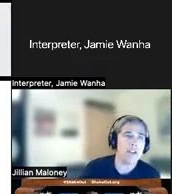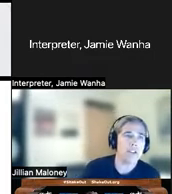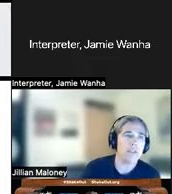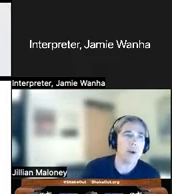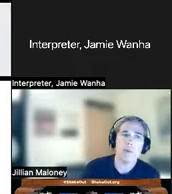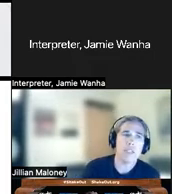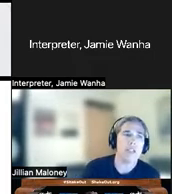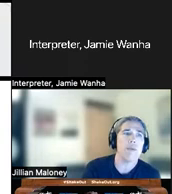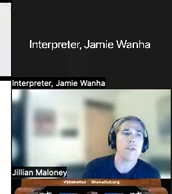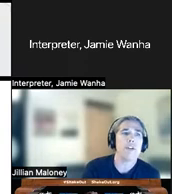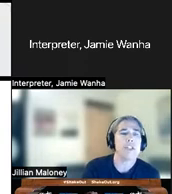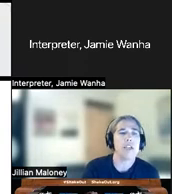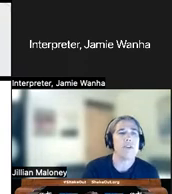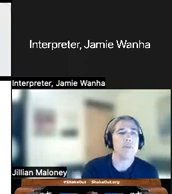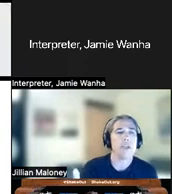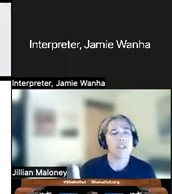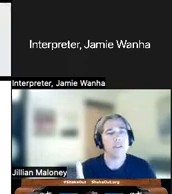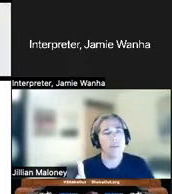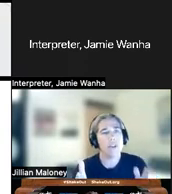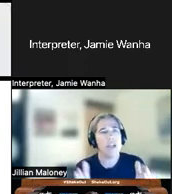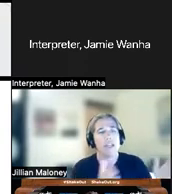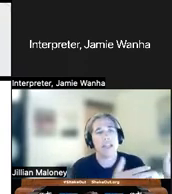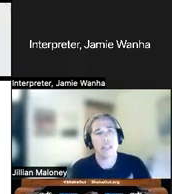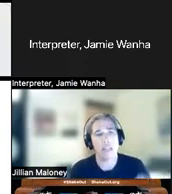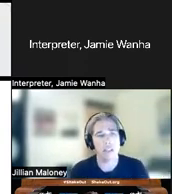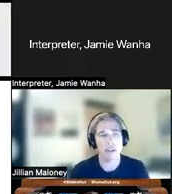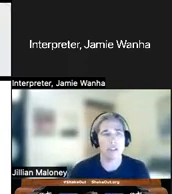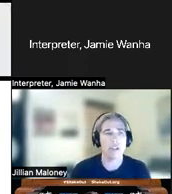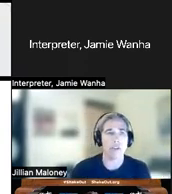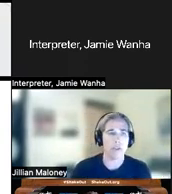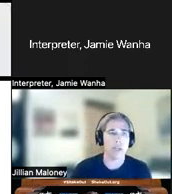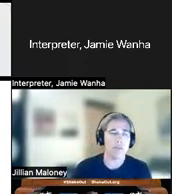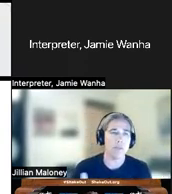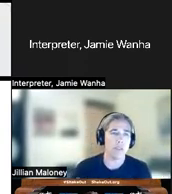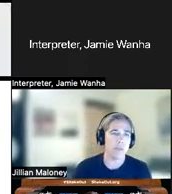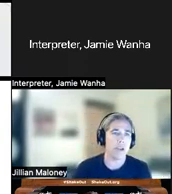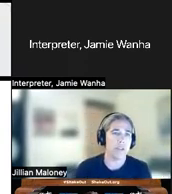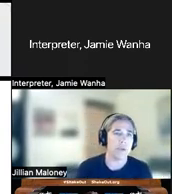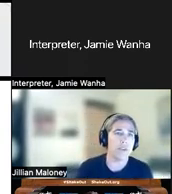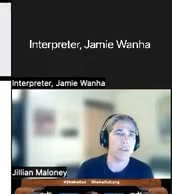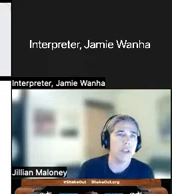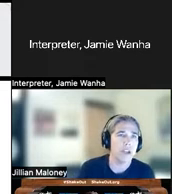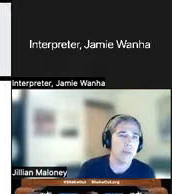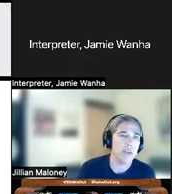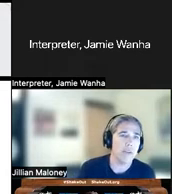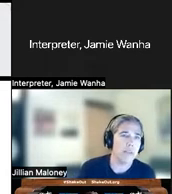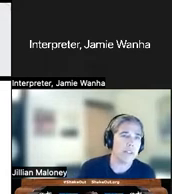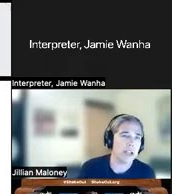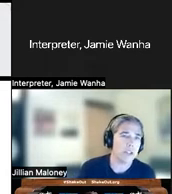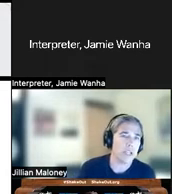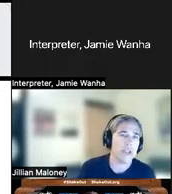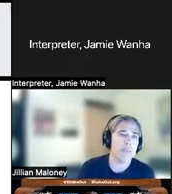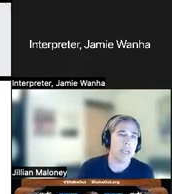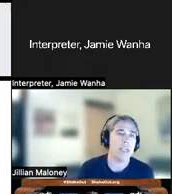entire fault zone probably doesn't rupture together, but rather as a cascading series of earthquakes moving from south to north. On the right,